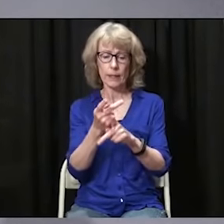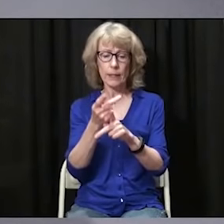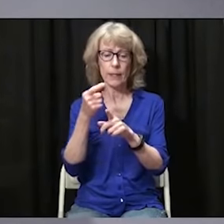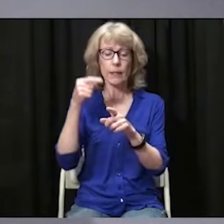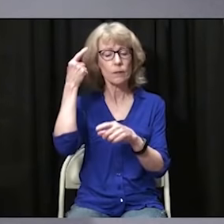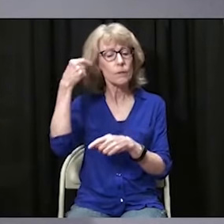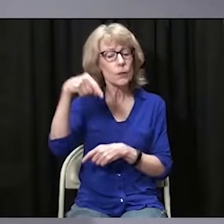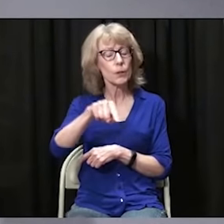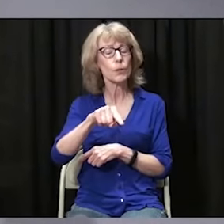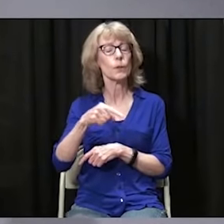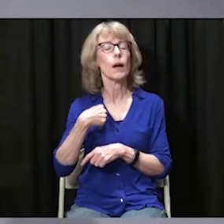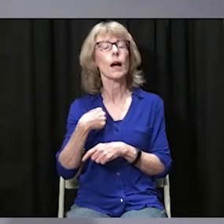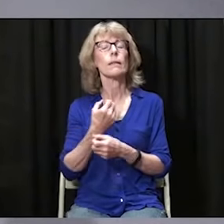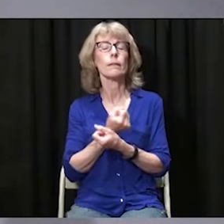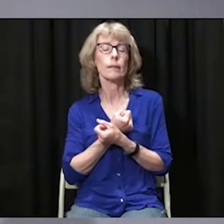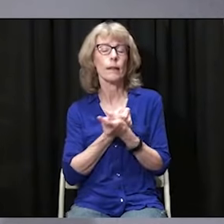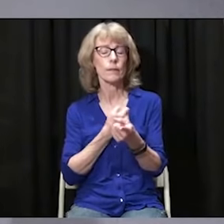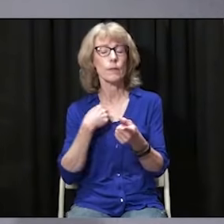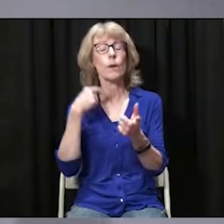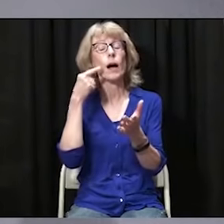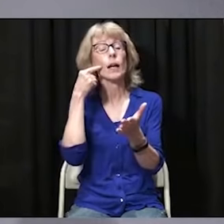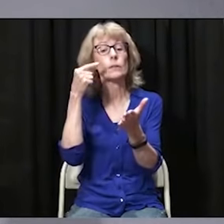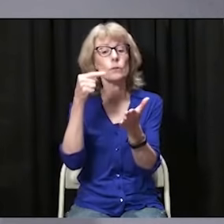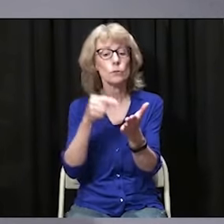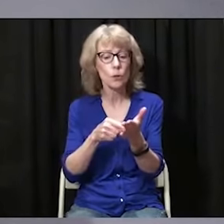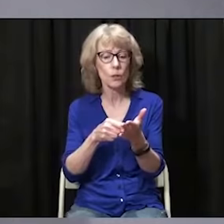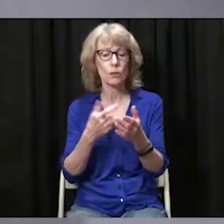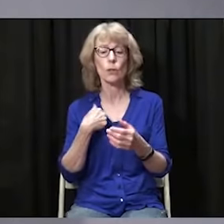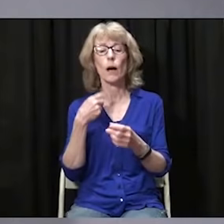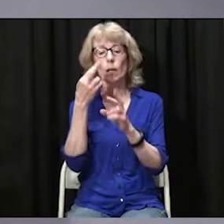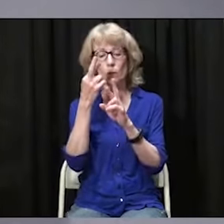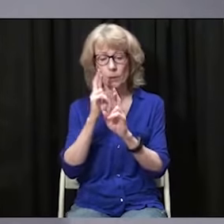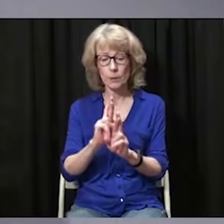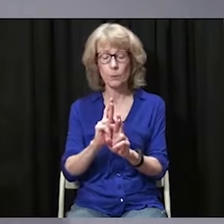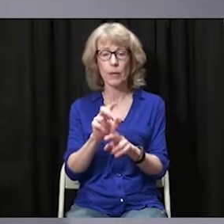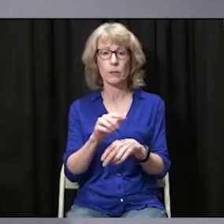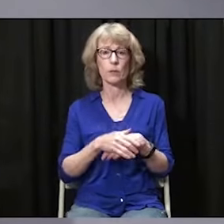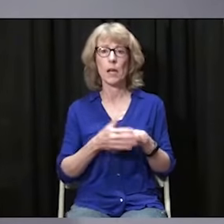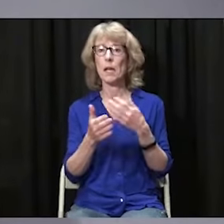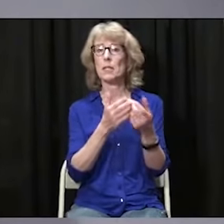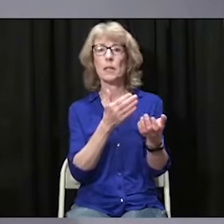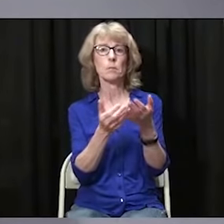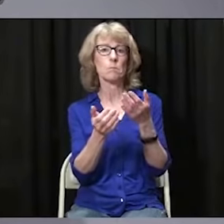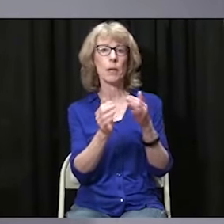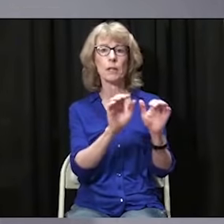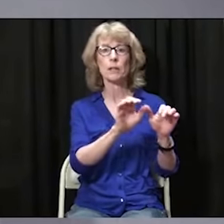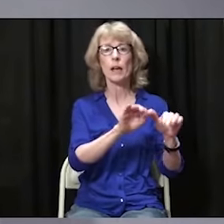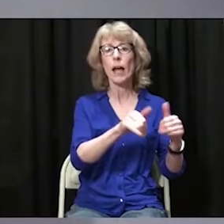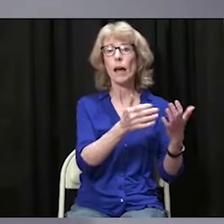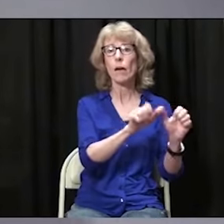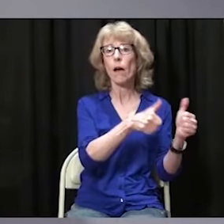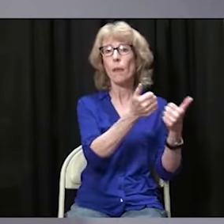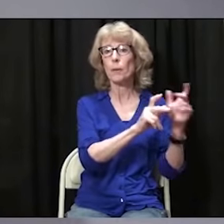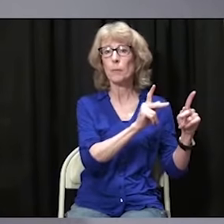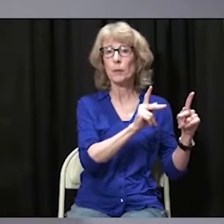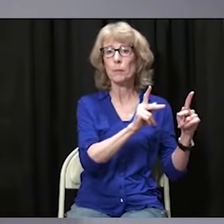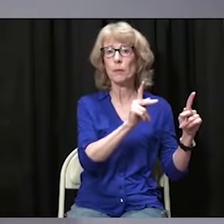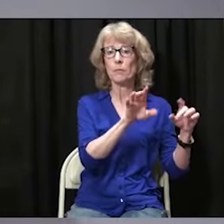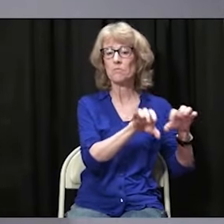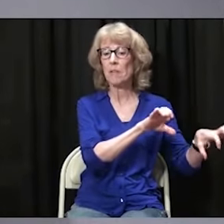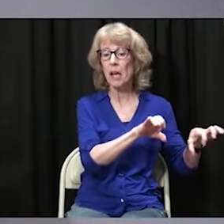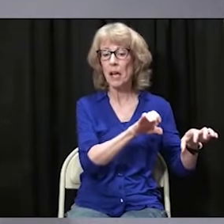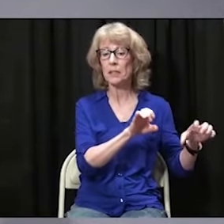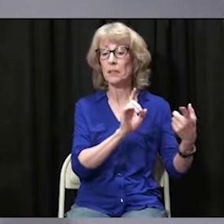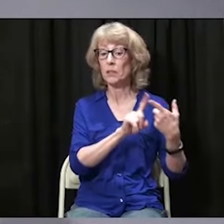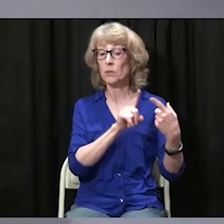you, I notice you. And even if everybody else mistreats you or misjudges you or flat out ignores you,